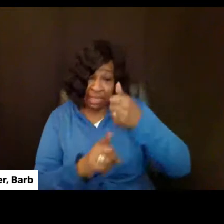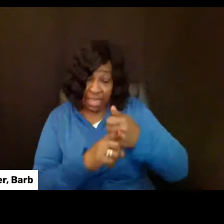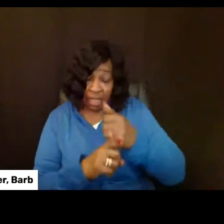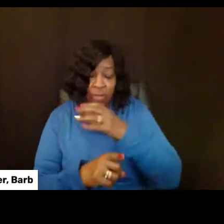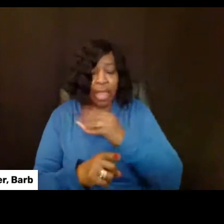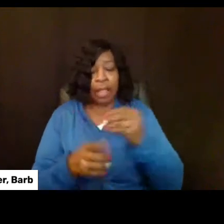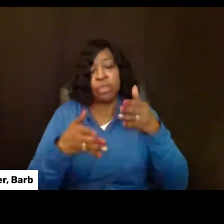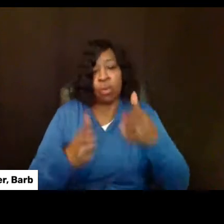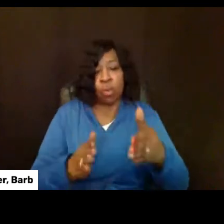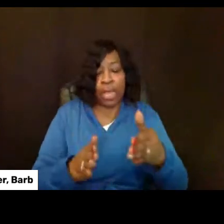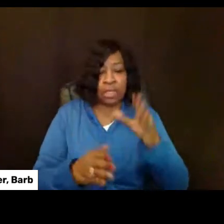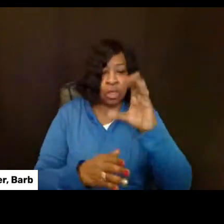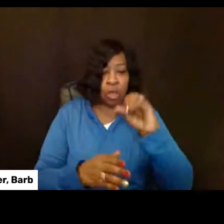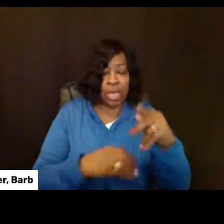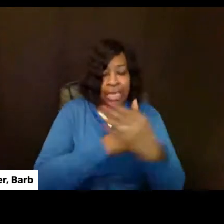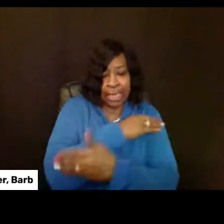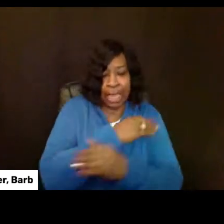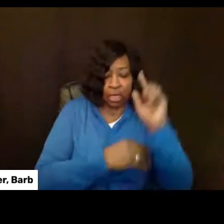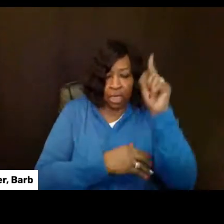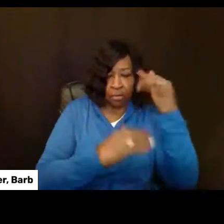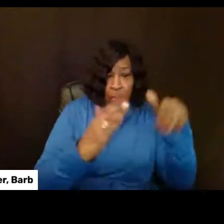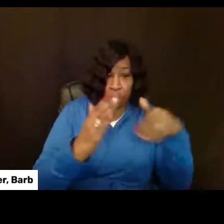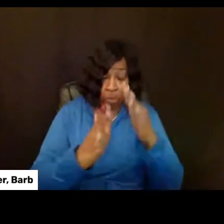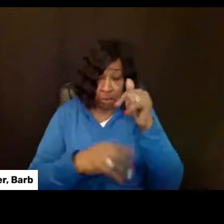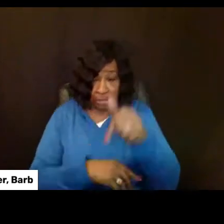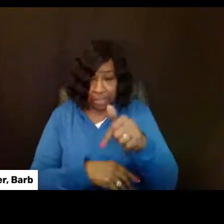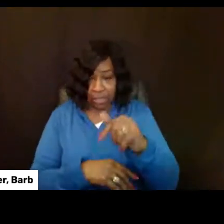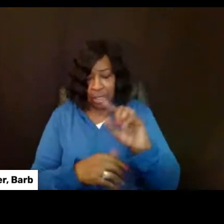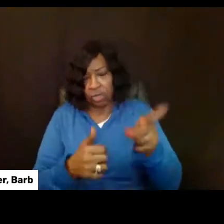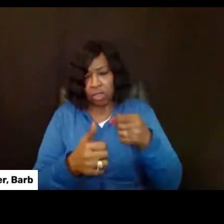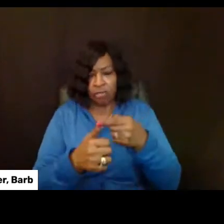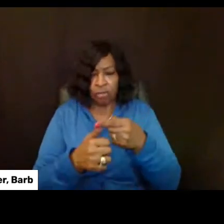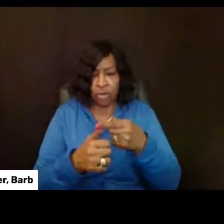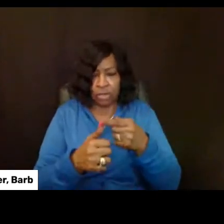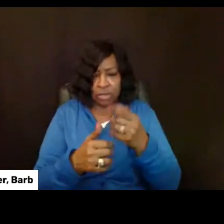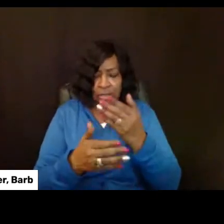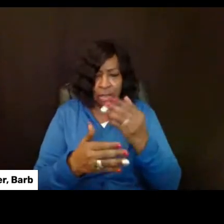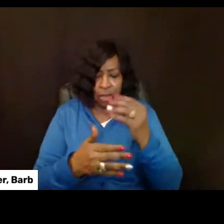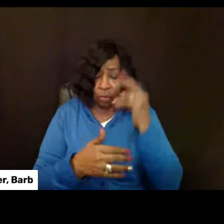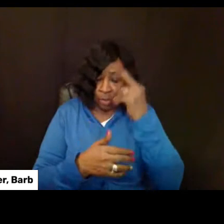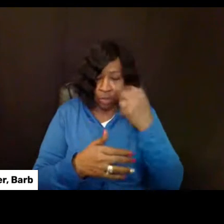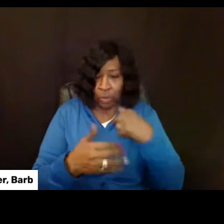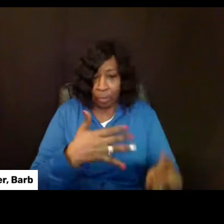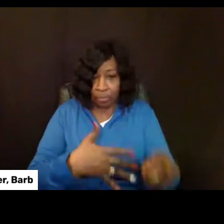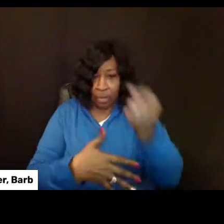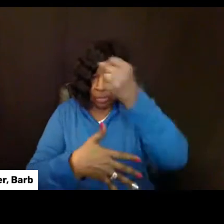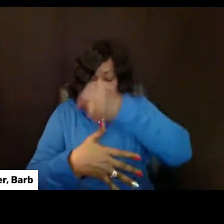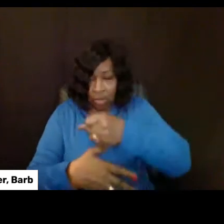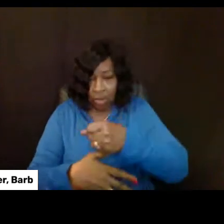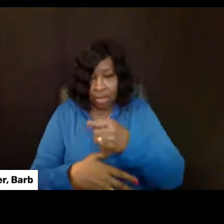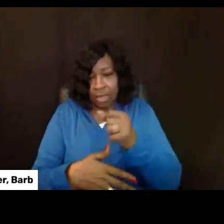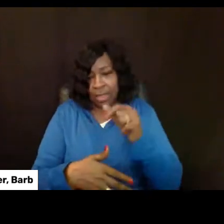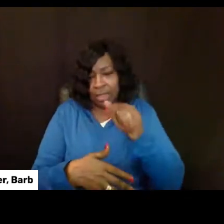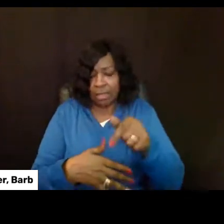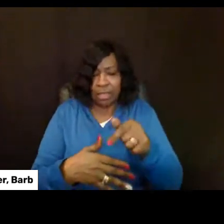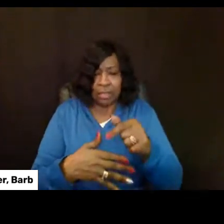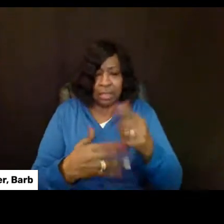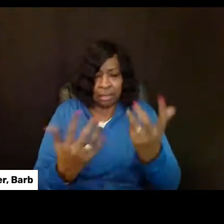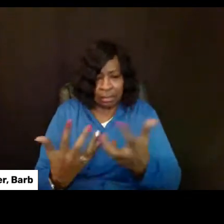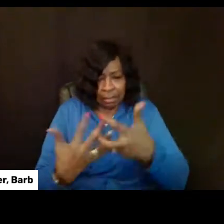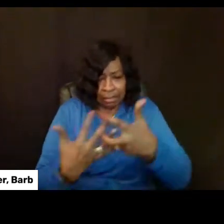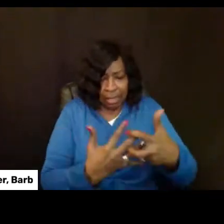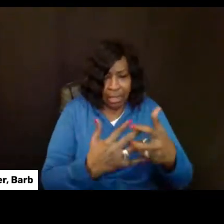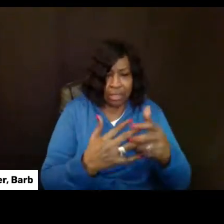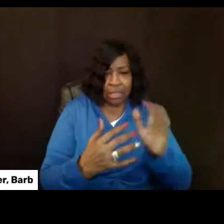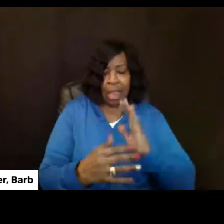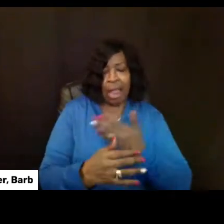government approach this. So I would say the first reason we prioritize it is that strategic alignment with so many of our goals. And then the